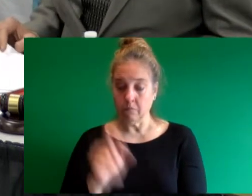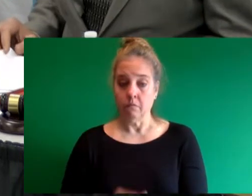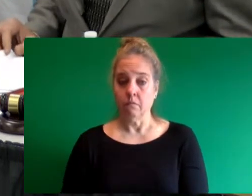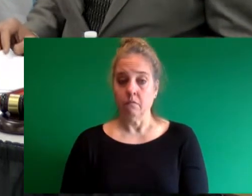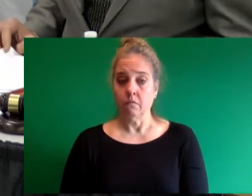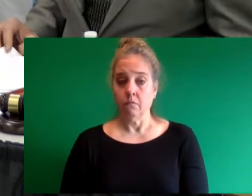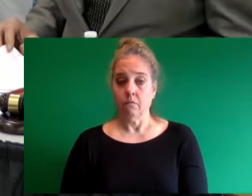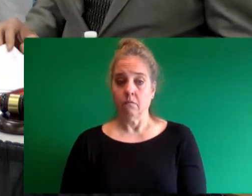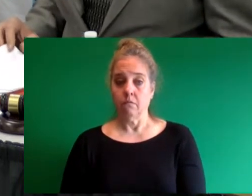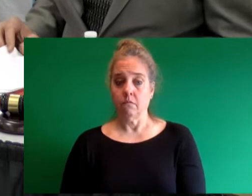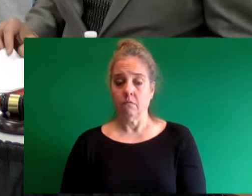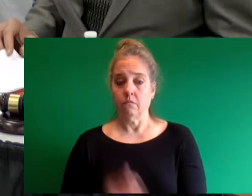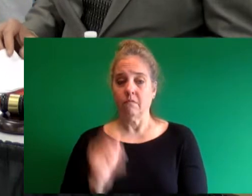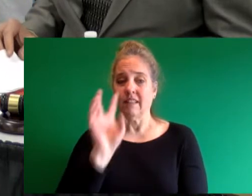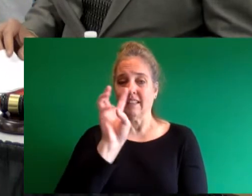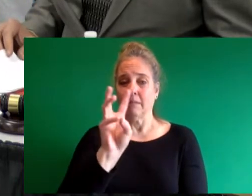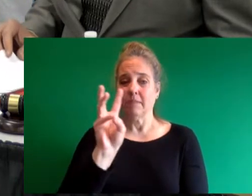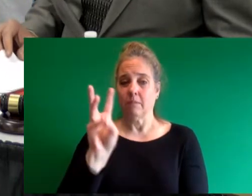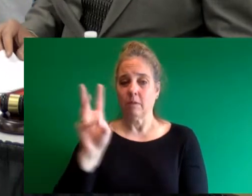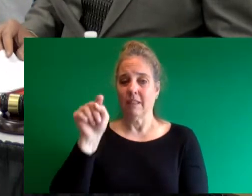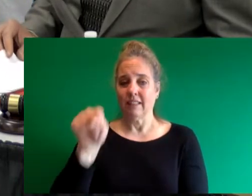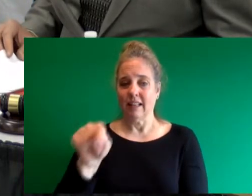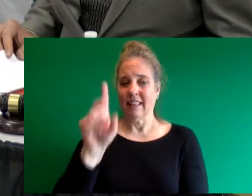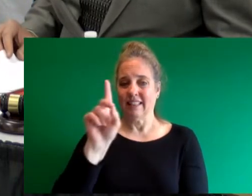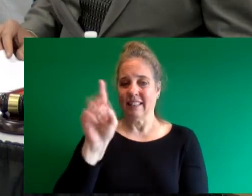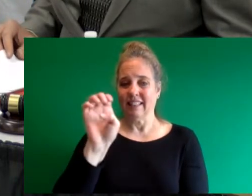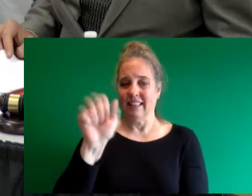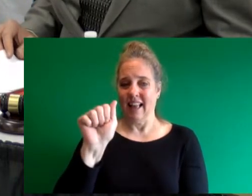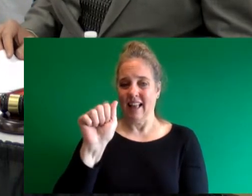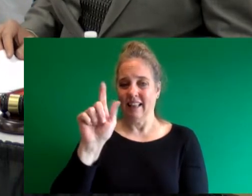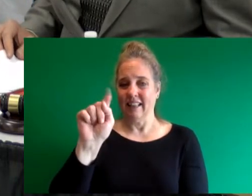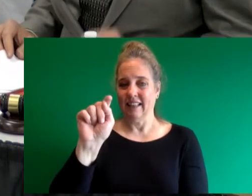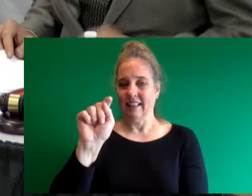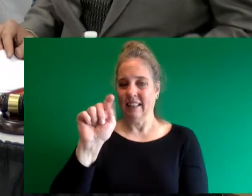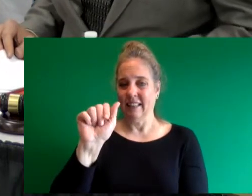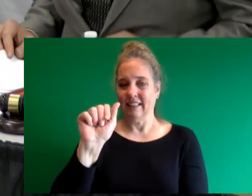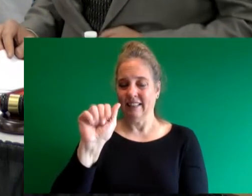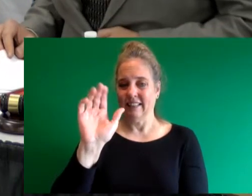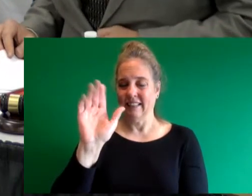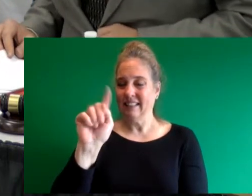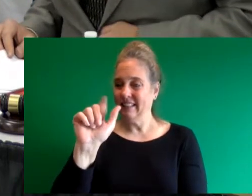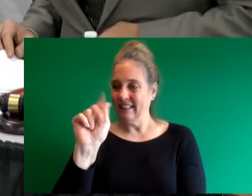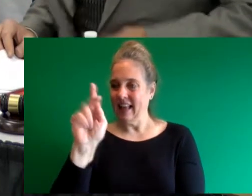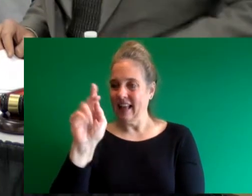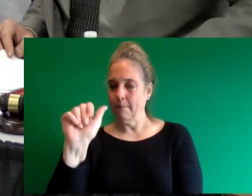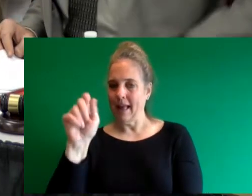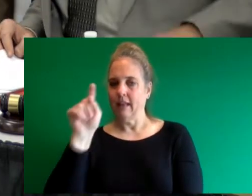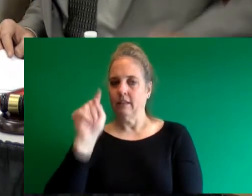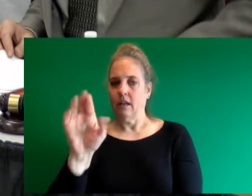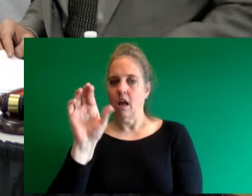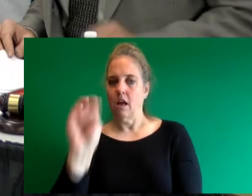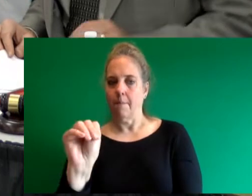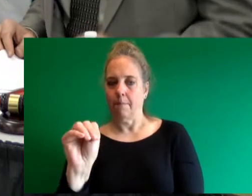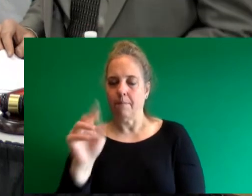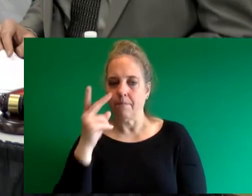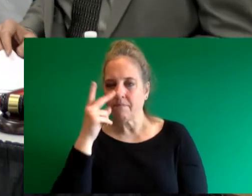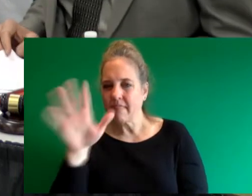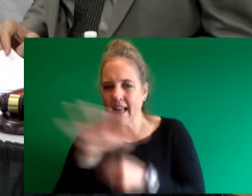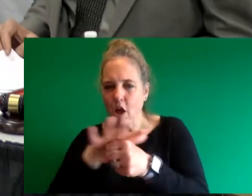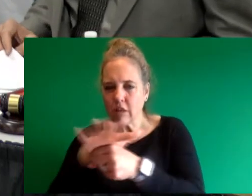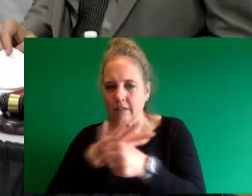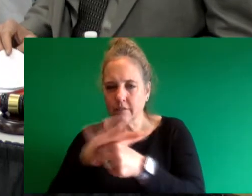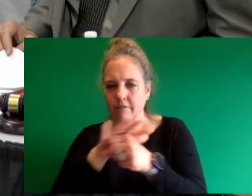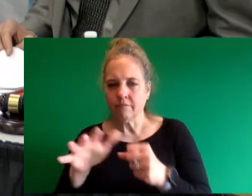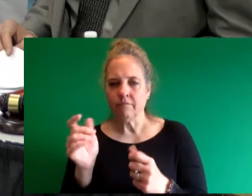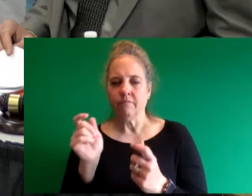www.deatakeback.com and put in your zip code and find a location nearest to you. And we have, I think, about 8 locations spread across El Paso County, north,